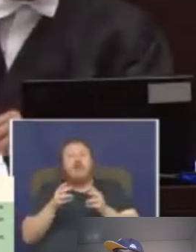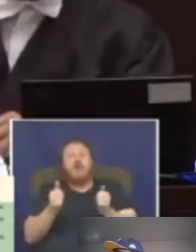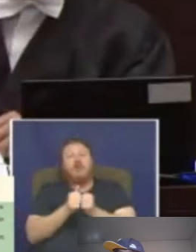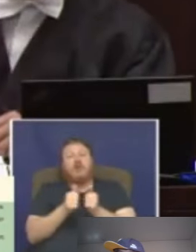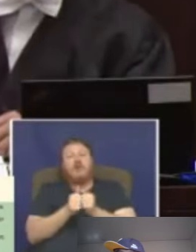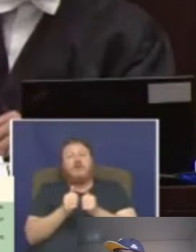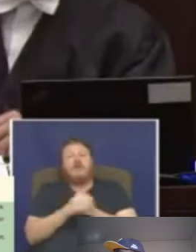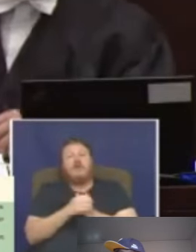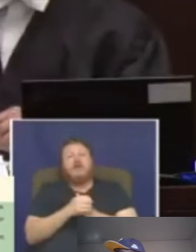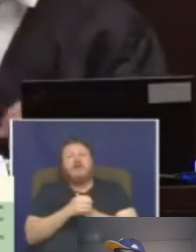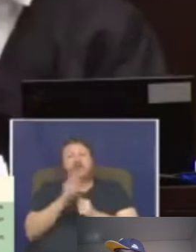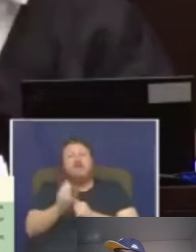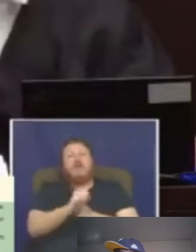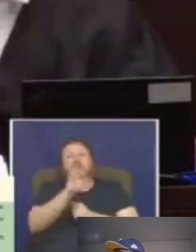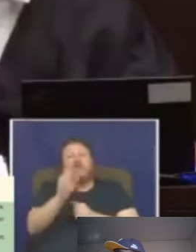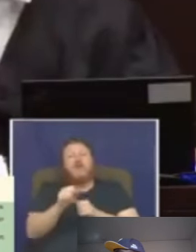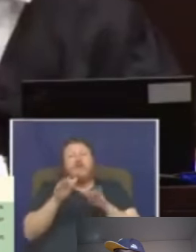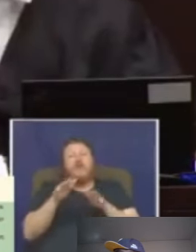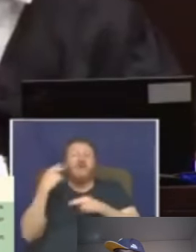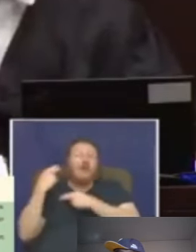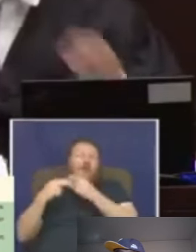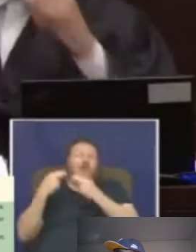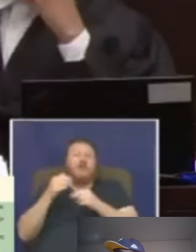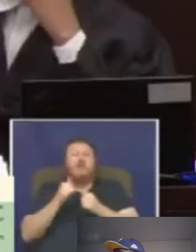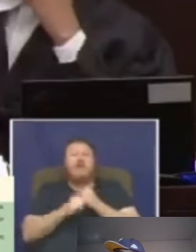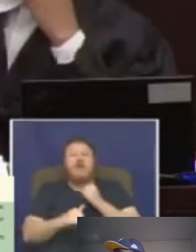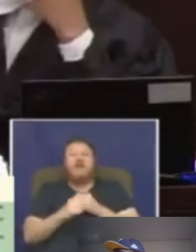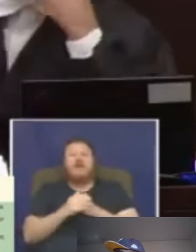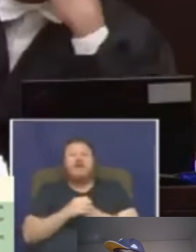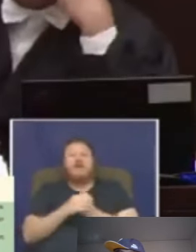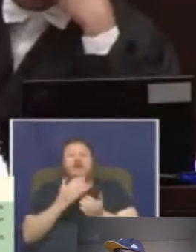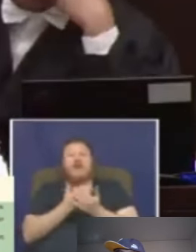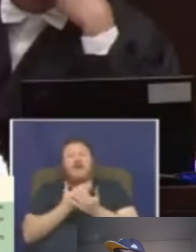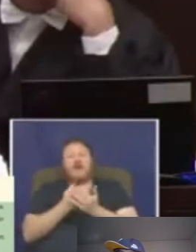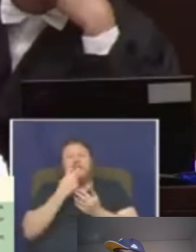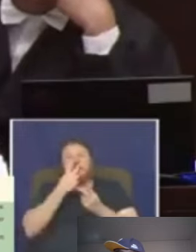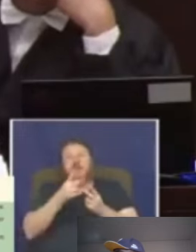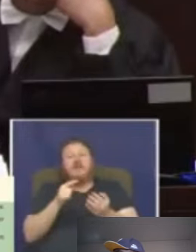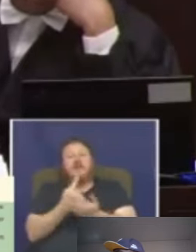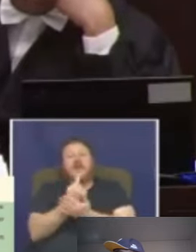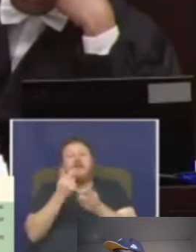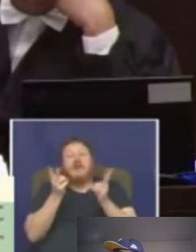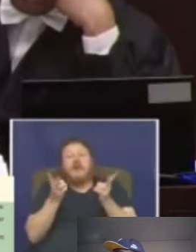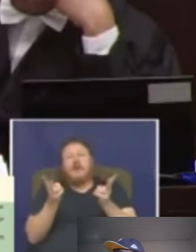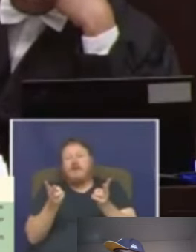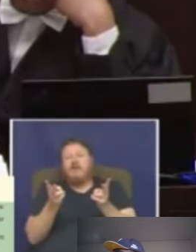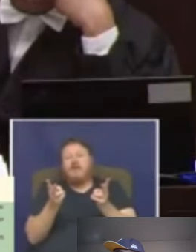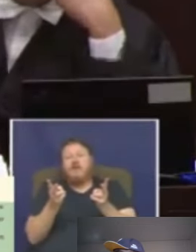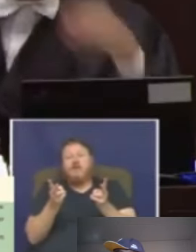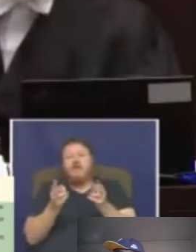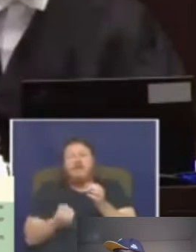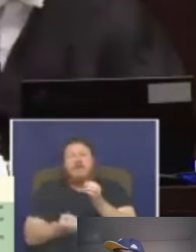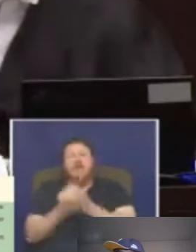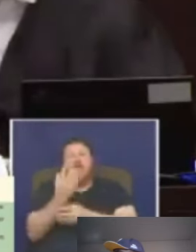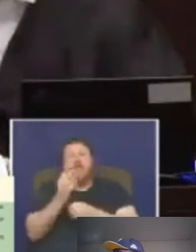united. My fellow South Africans, this Heritage Month, I can see those green shoots starting to show. I thank you.